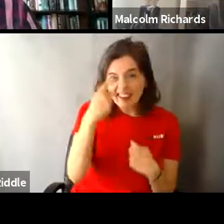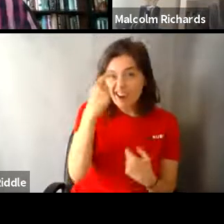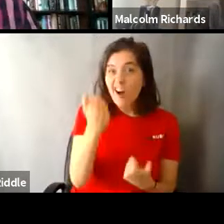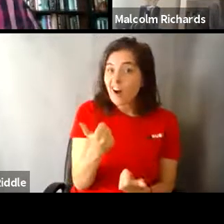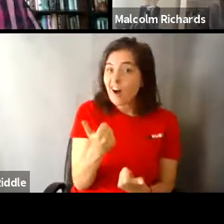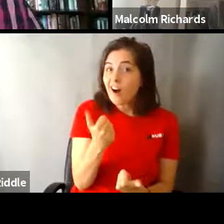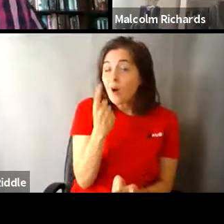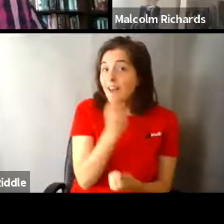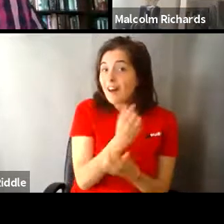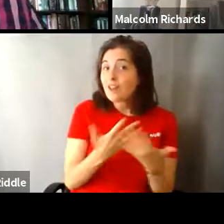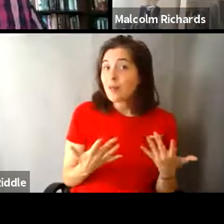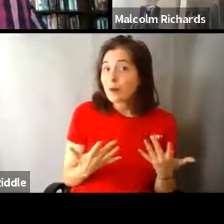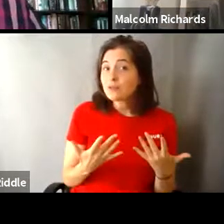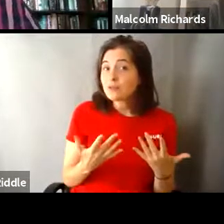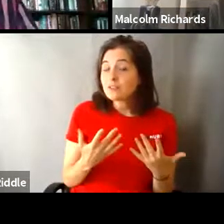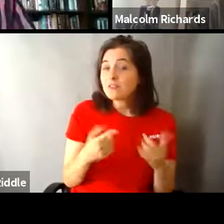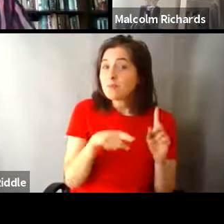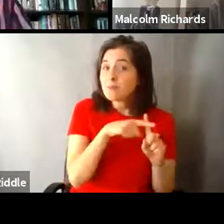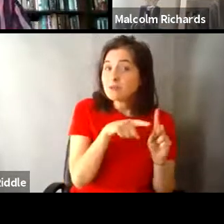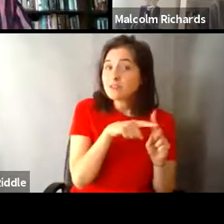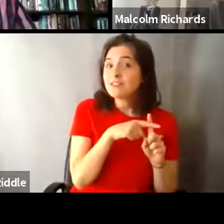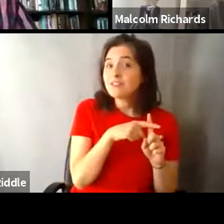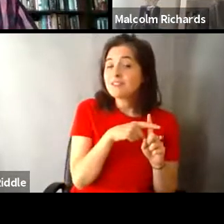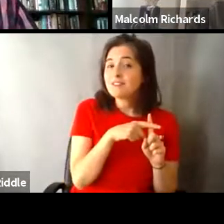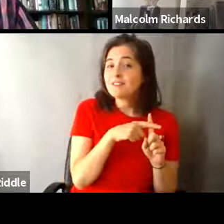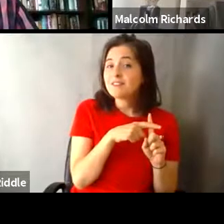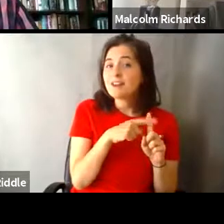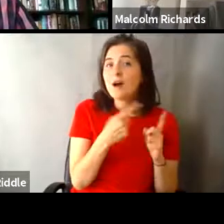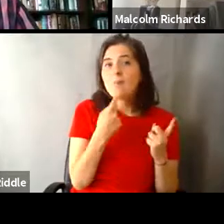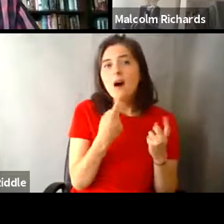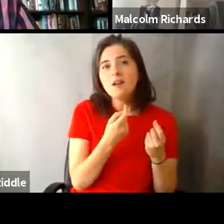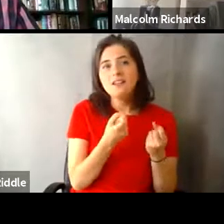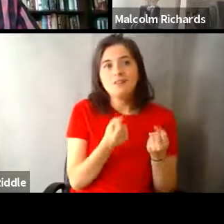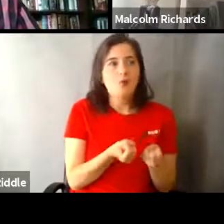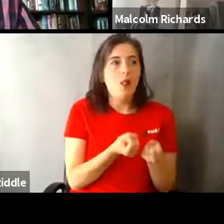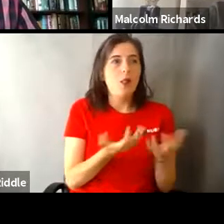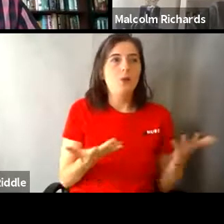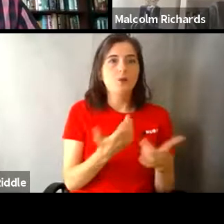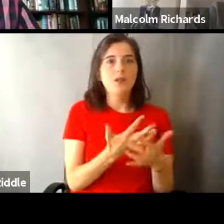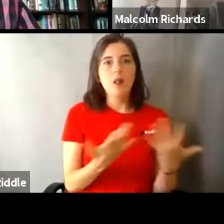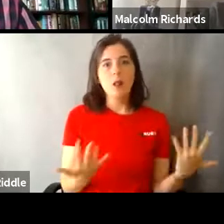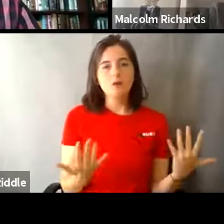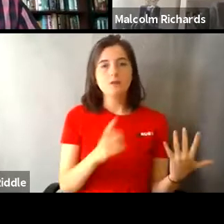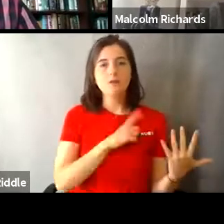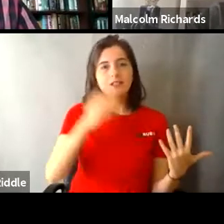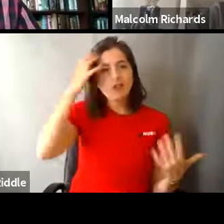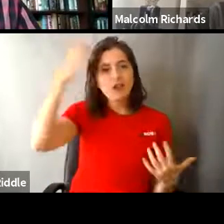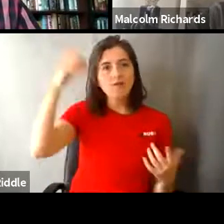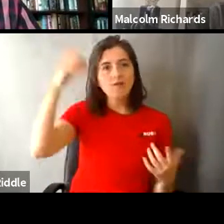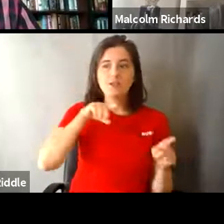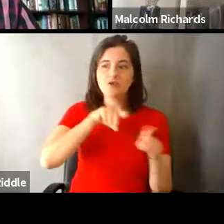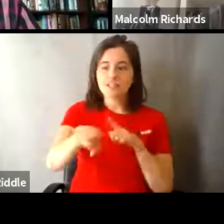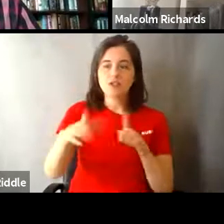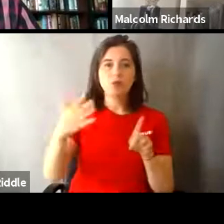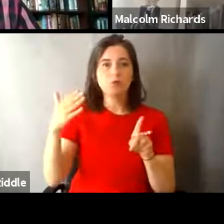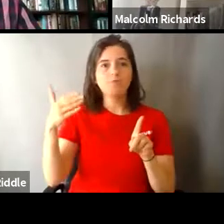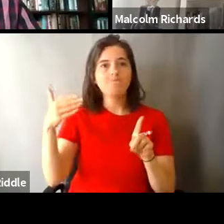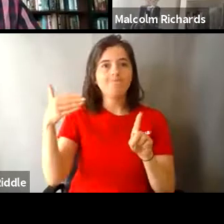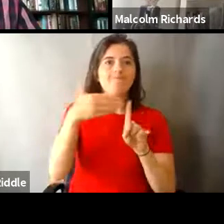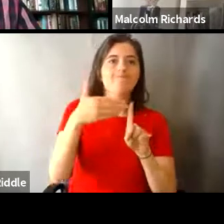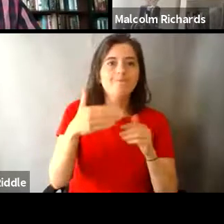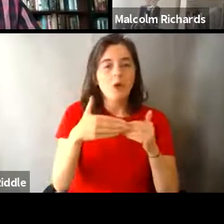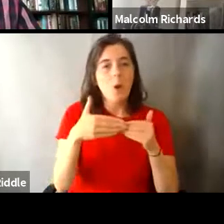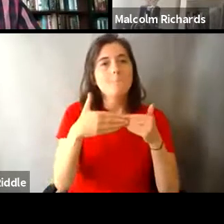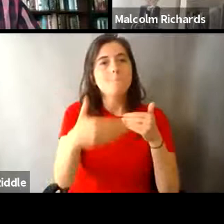lot of those positives, but sadly we're losing a lot of that because the government are driving for more testing.